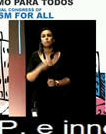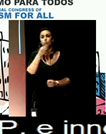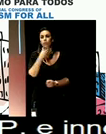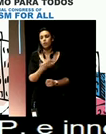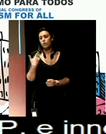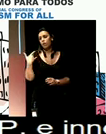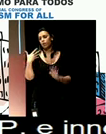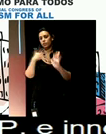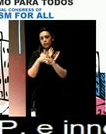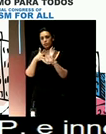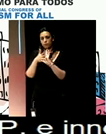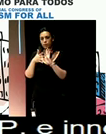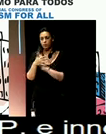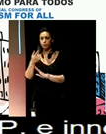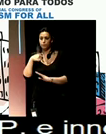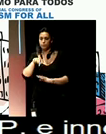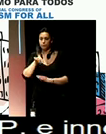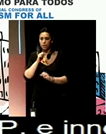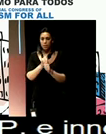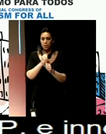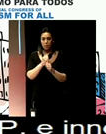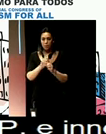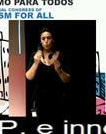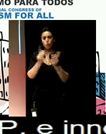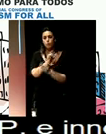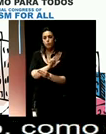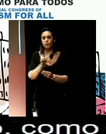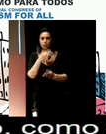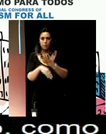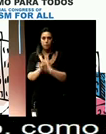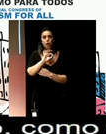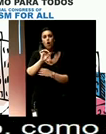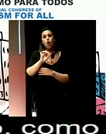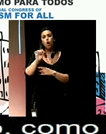As I was saying, we work with disabled people